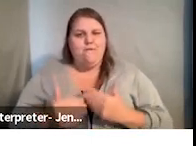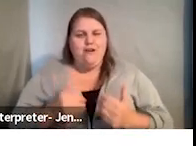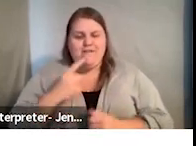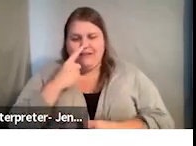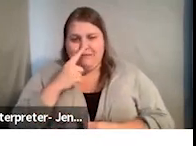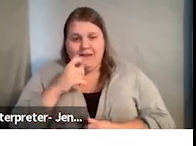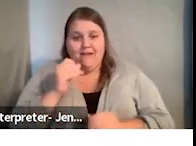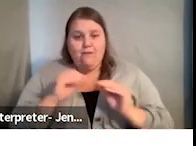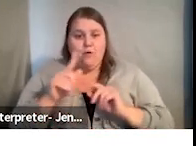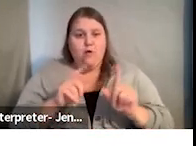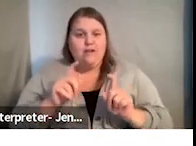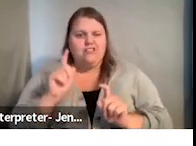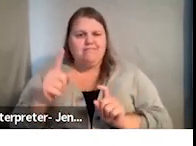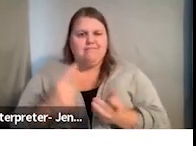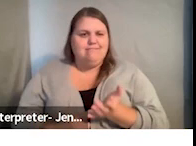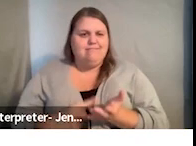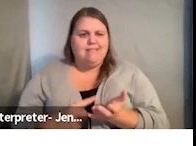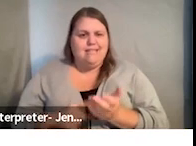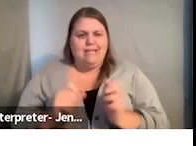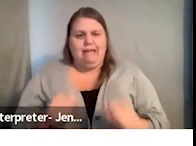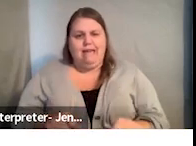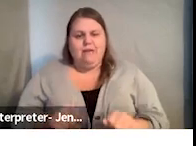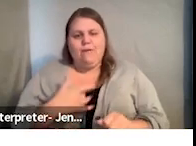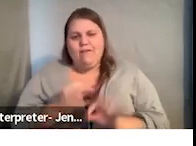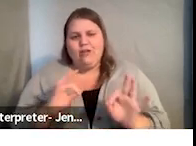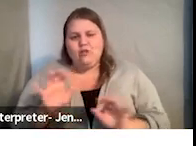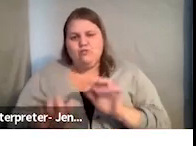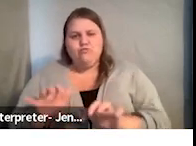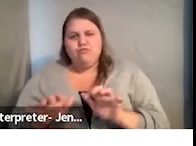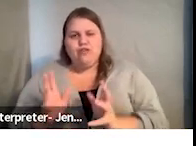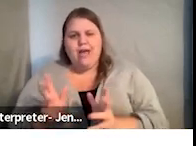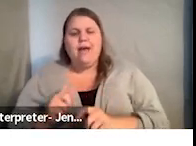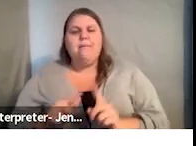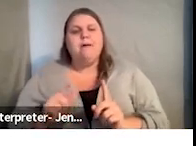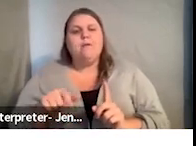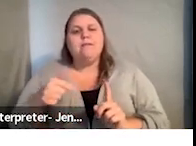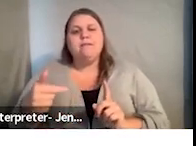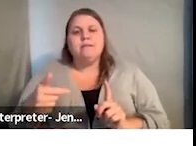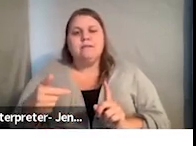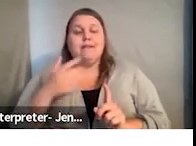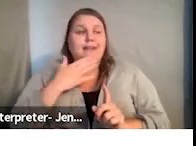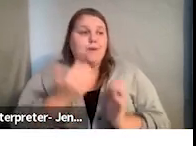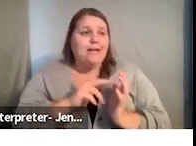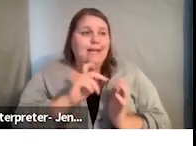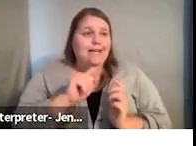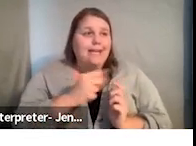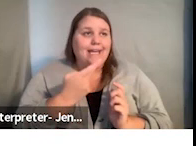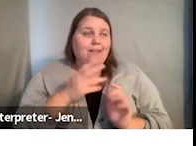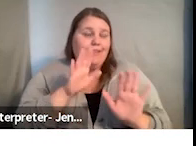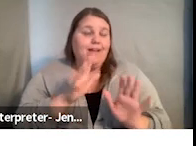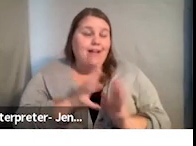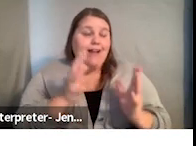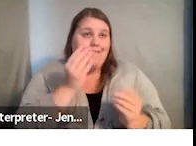if there are more questions, please feel free to chat. But I'm going to hand it over. Thank you again, Keith. That was a lot